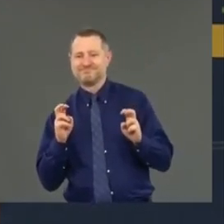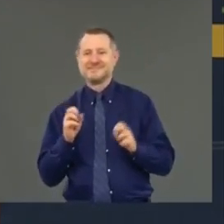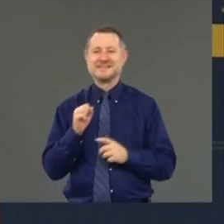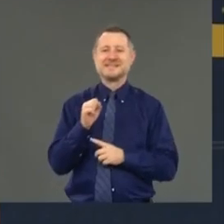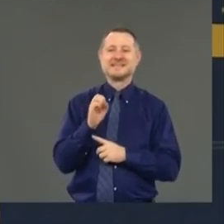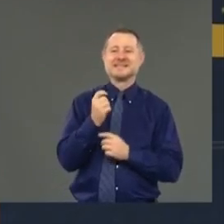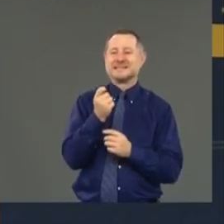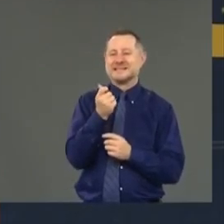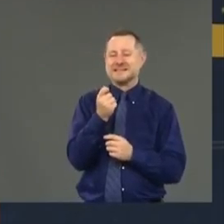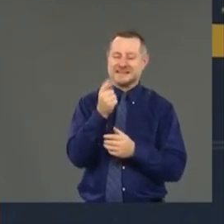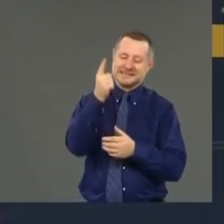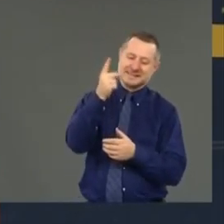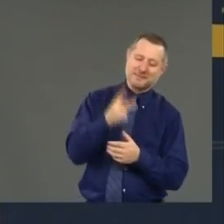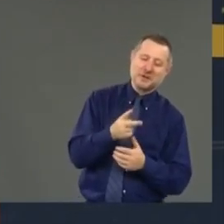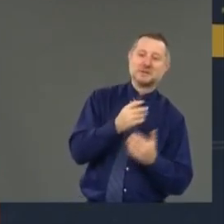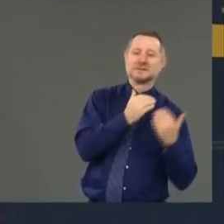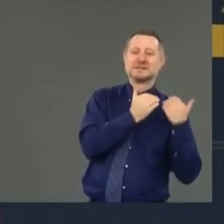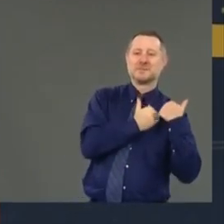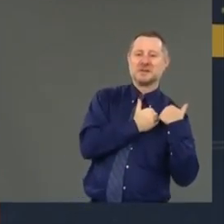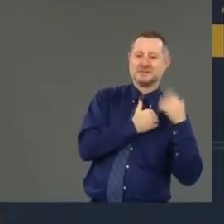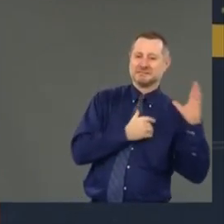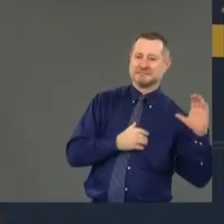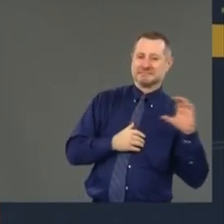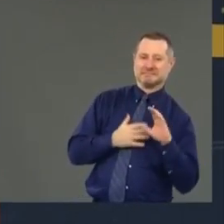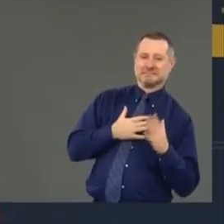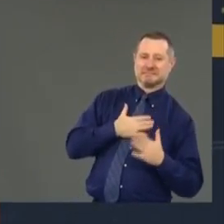be, once you know what the Washington